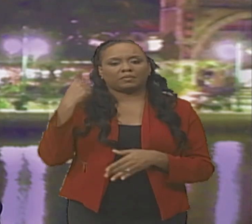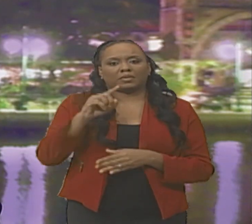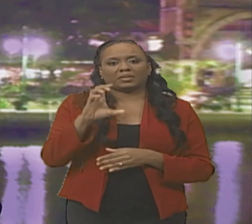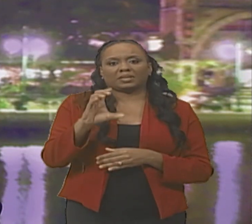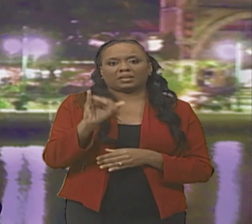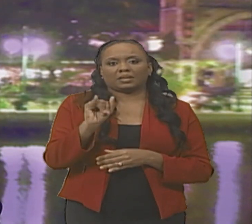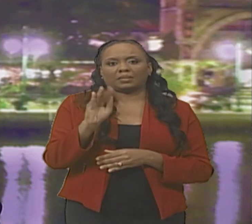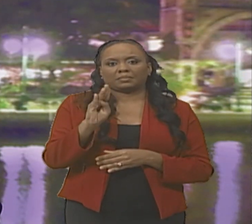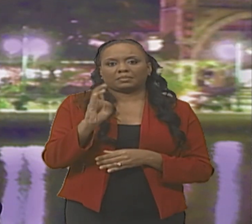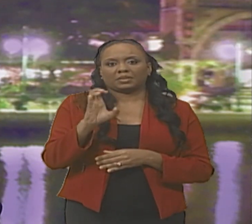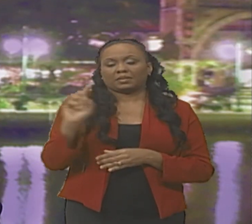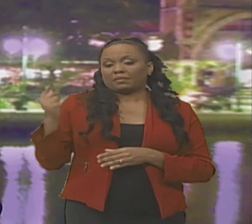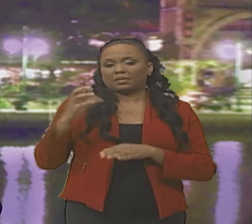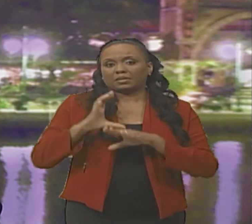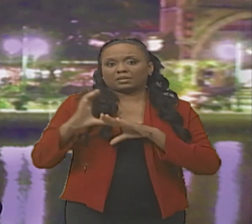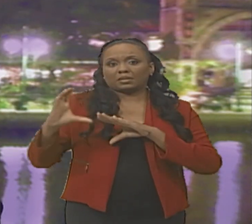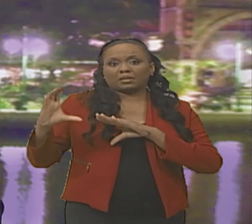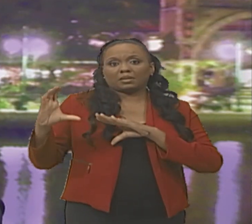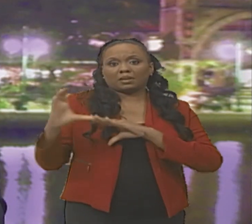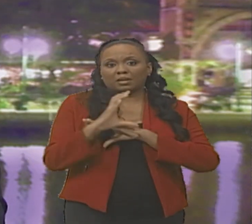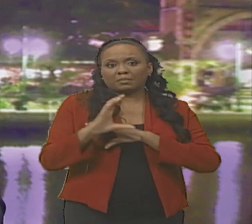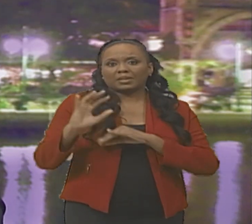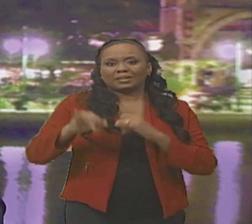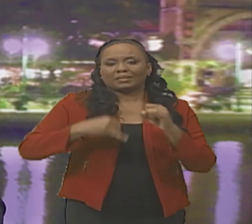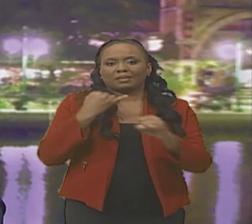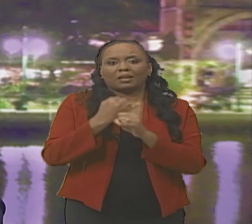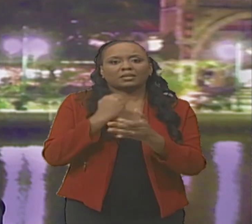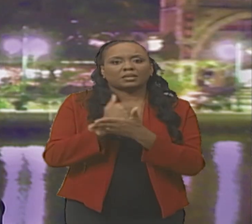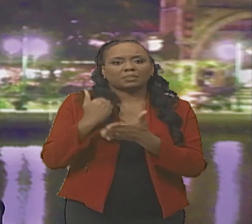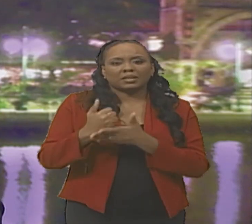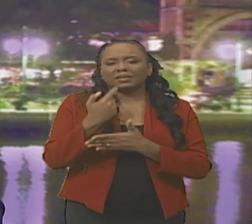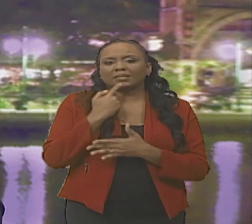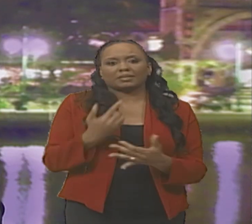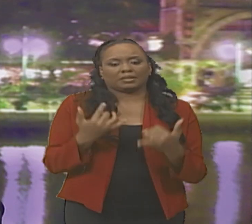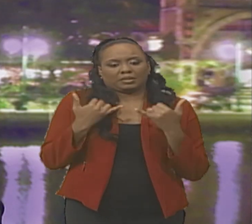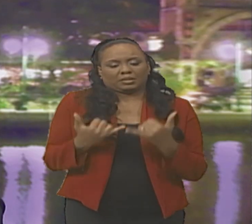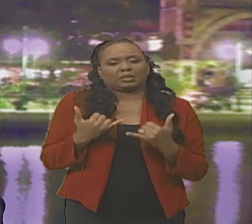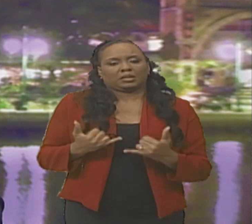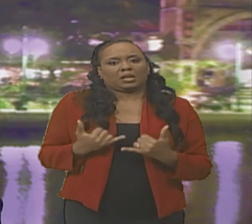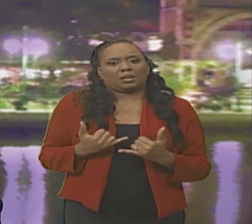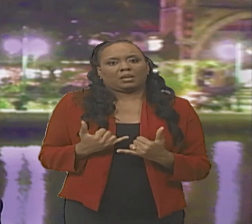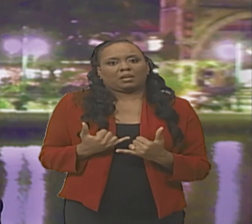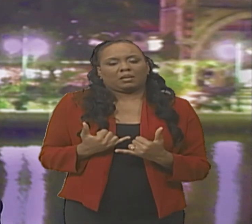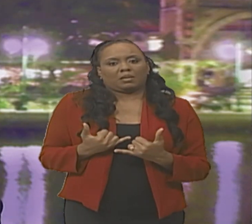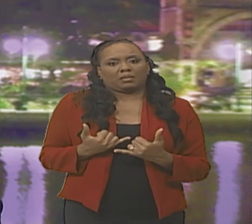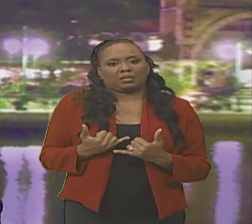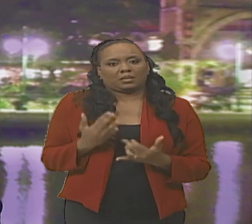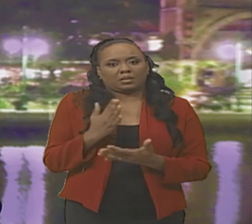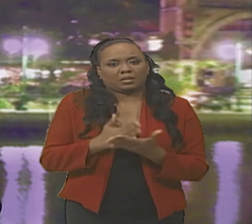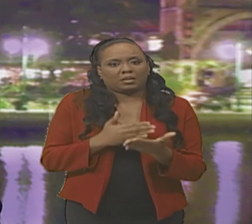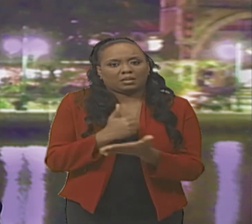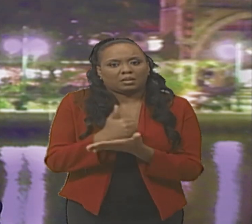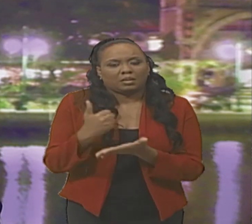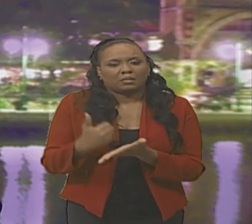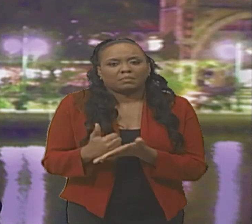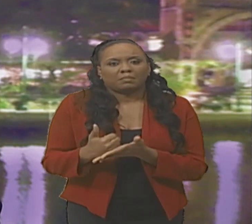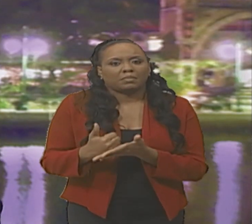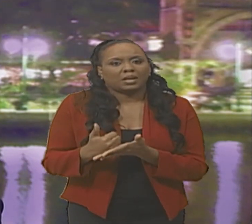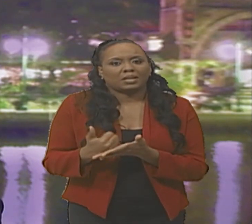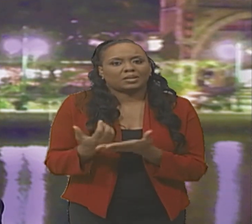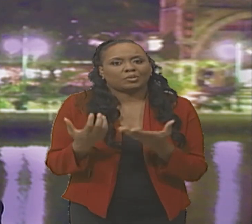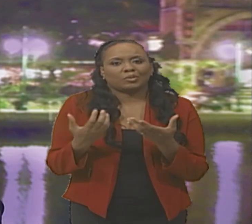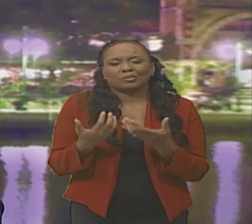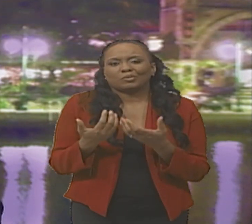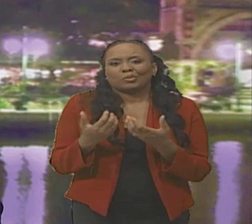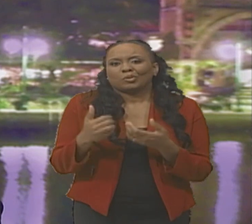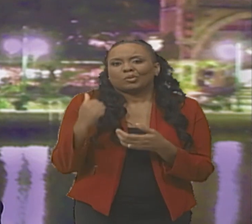CIBC First Caribbean International Bank, David Small, says under the existing framework, local banks would be extremely reluctant to open